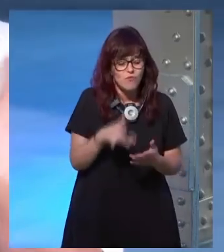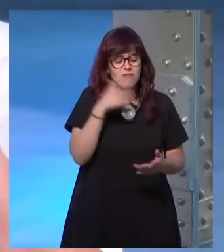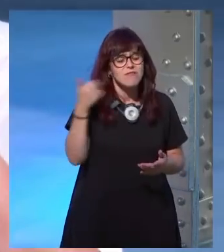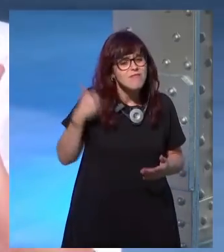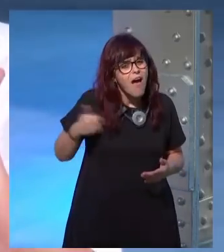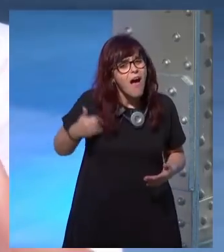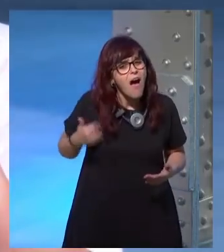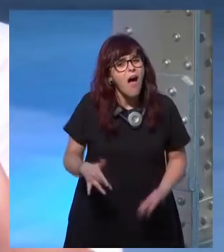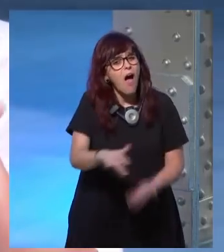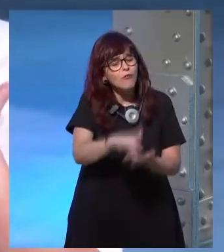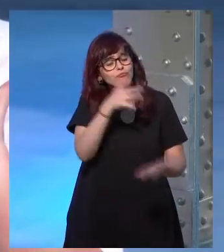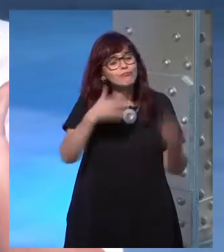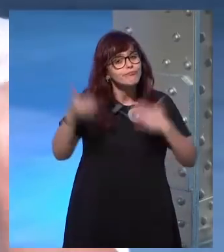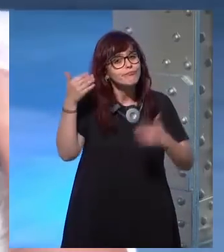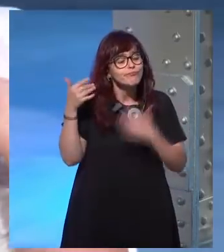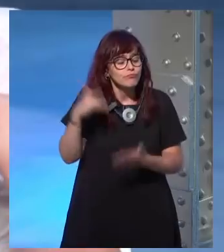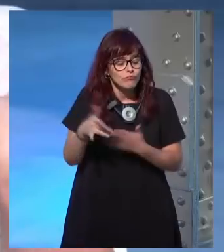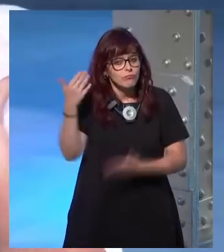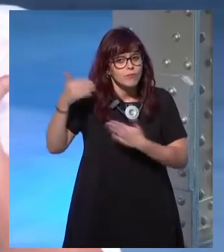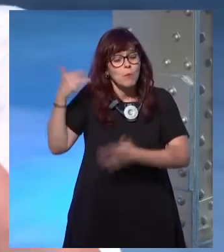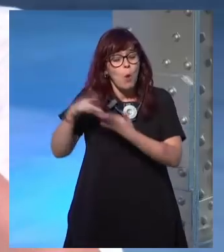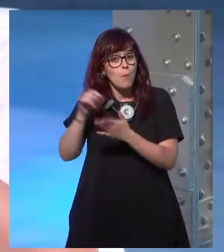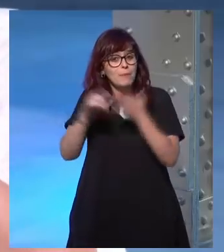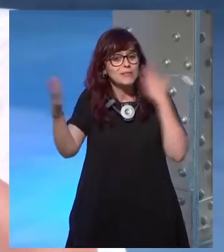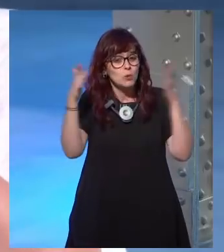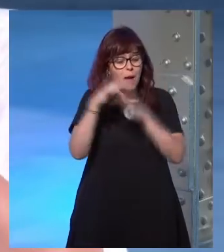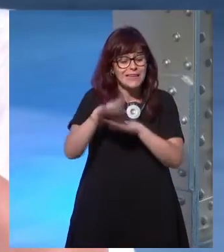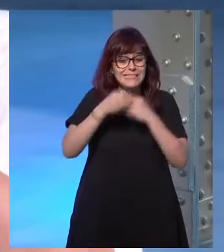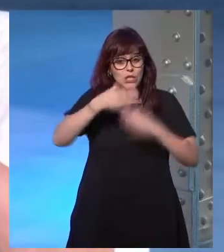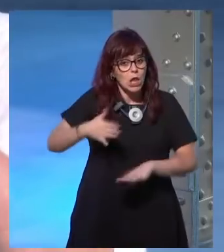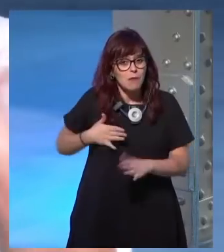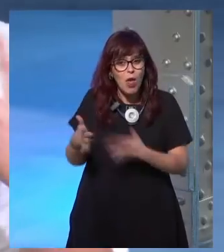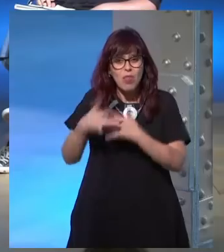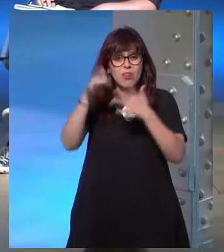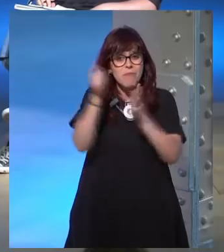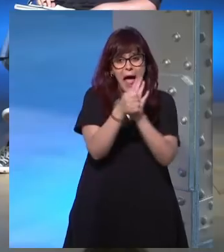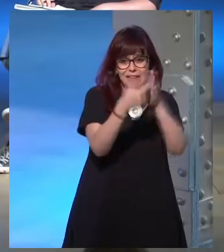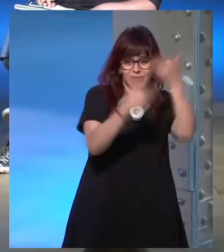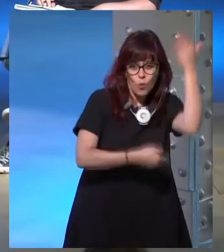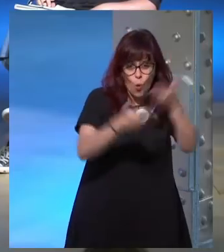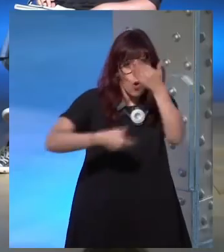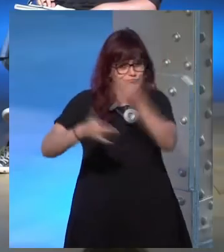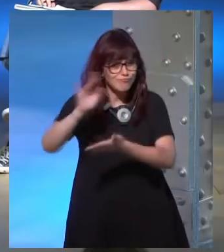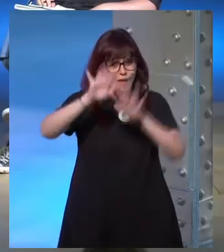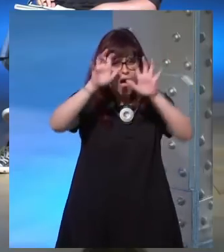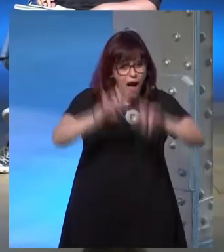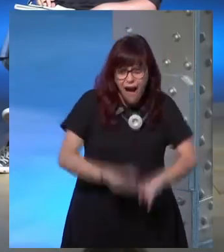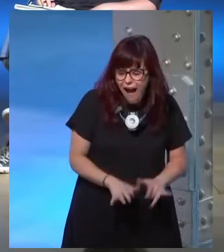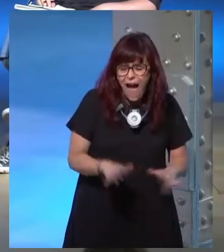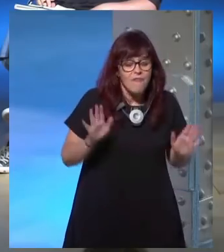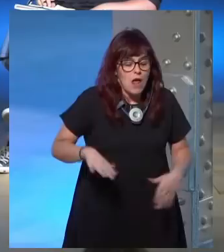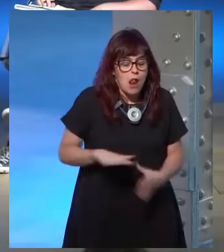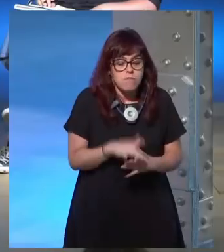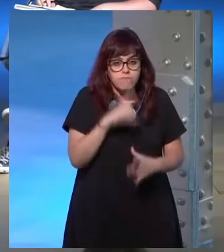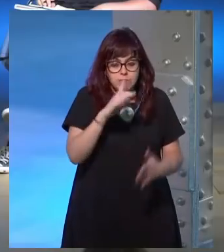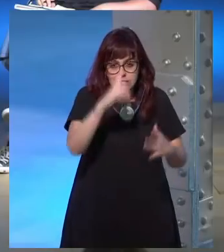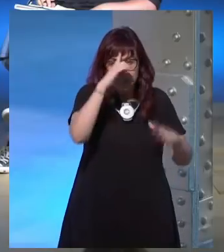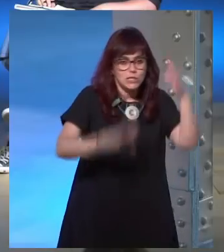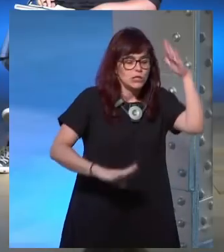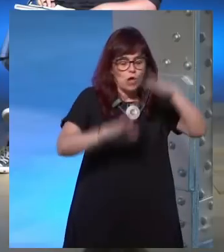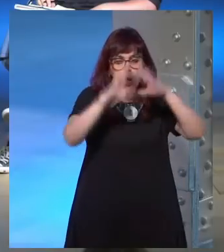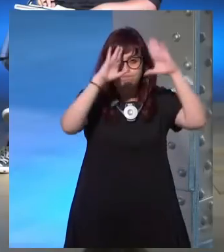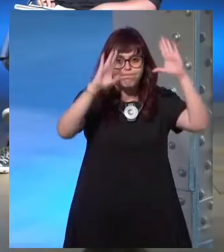articles that I had to do, and I was so frozen with anxiety, I physically could not do them. And I said,